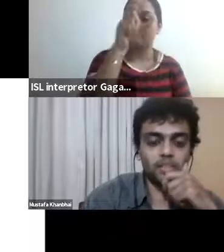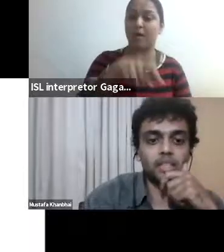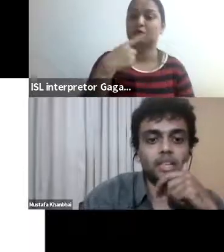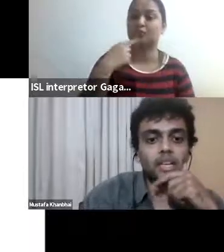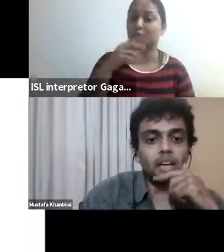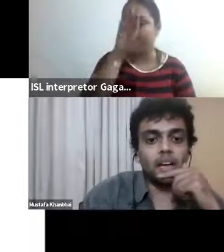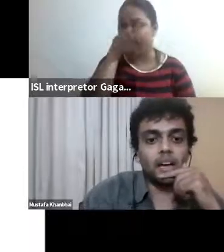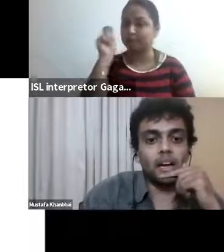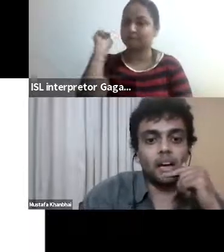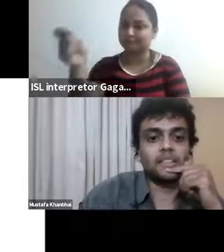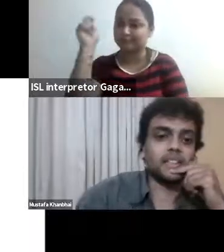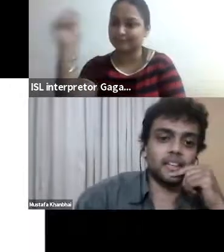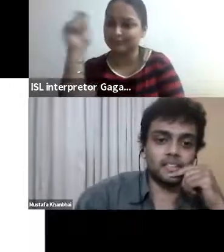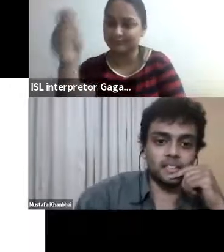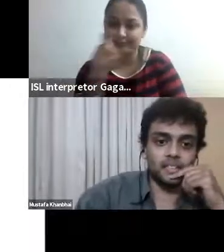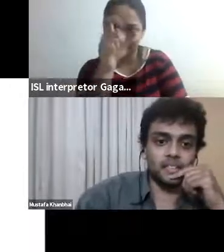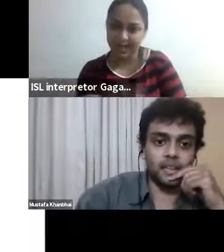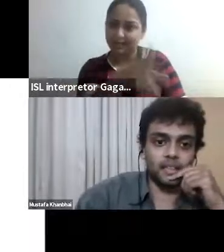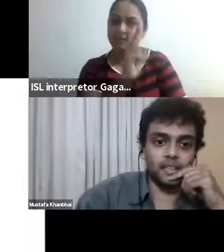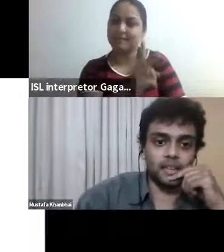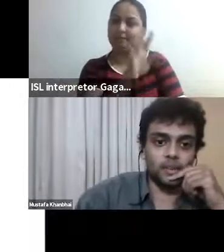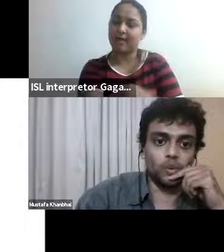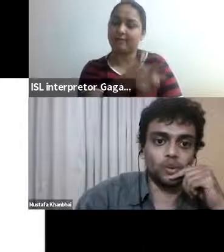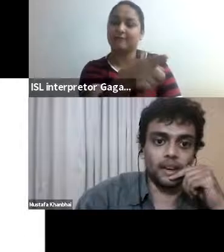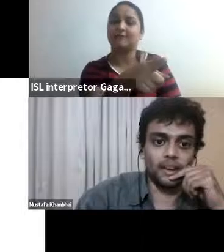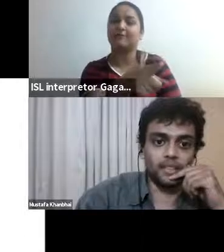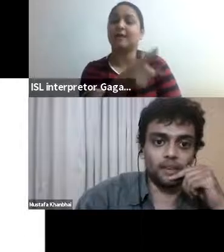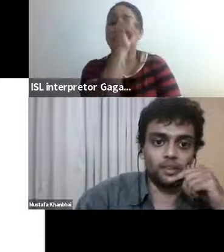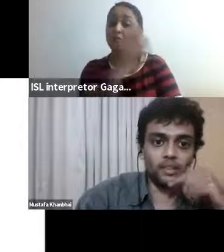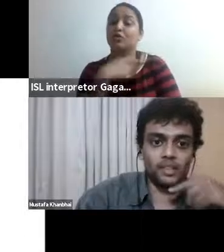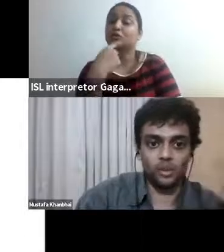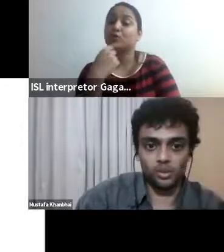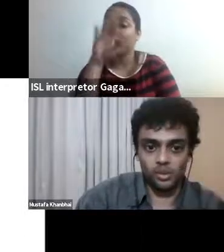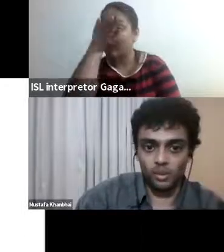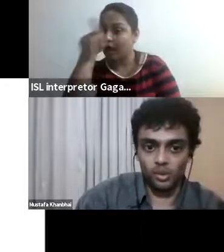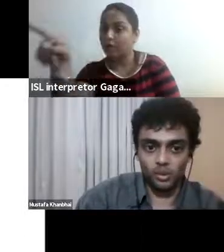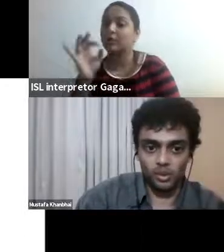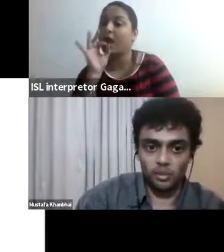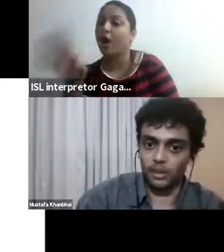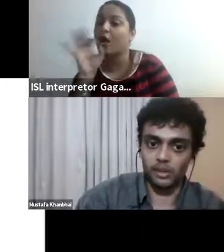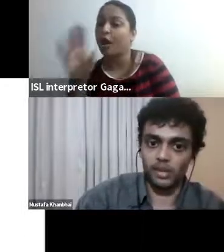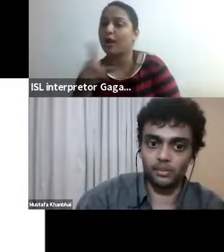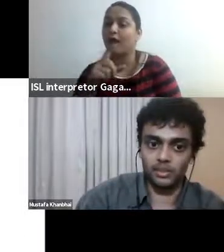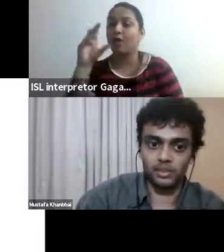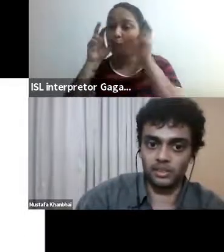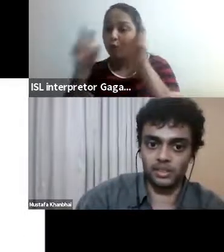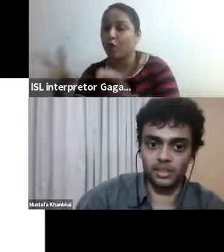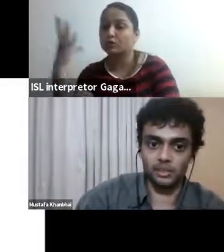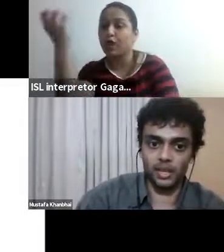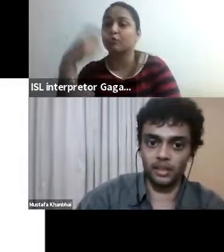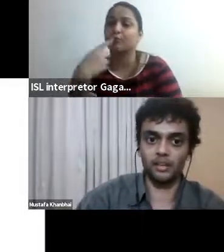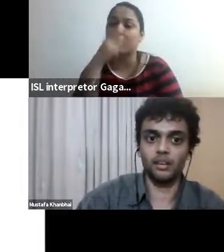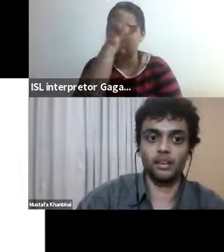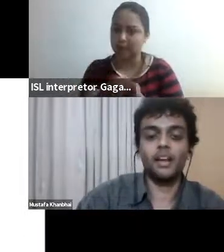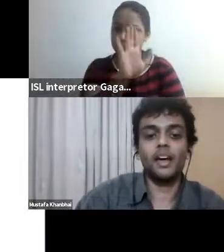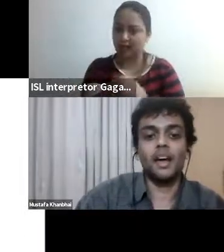whatever. In this case, it seems like there's someone who's handling the elephant, and there's also someone who's sort of playing with the elephant. It seems